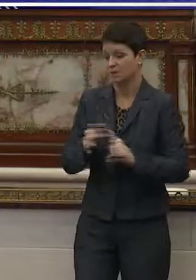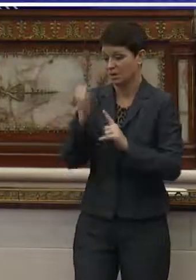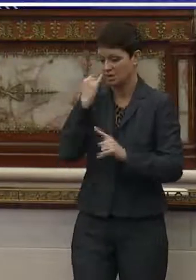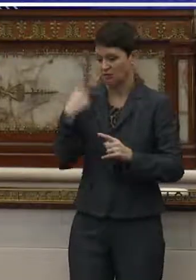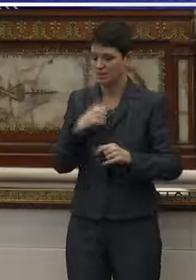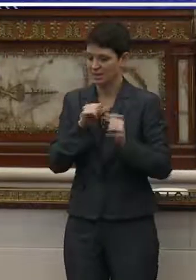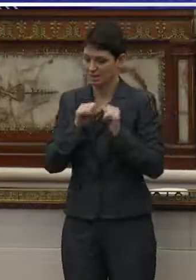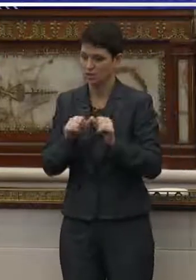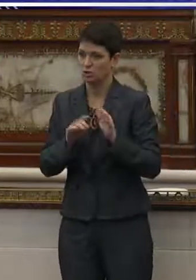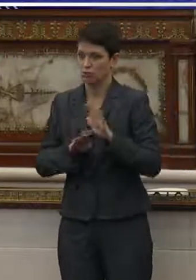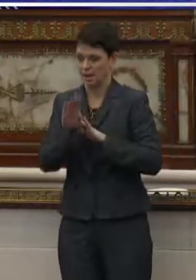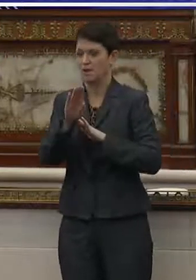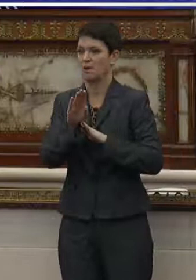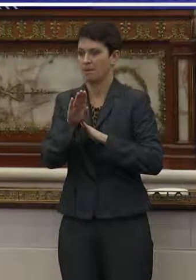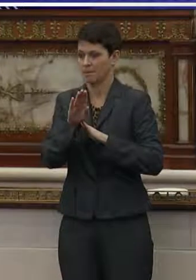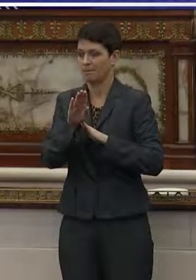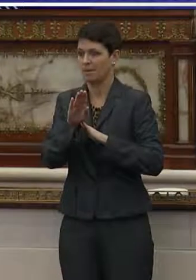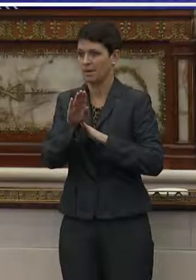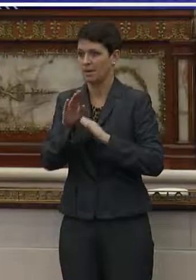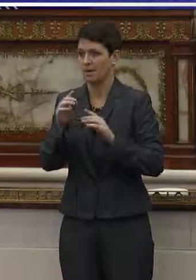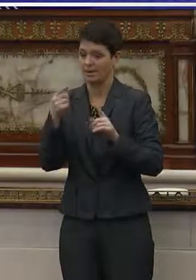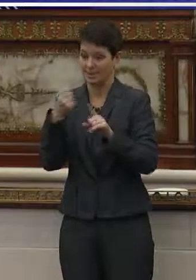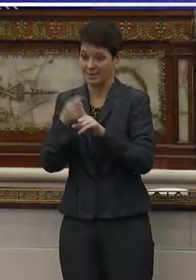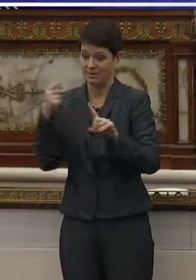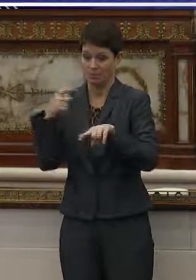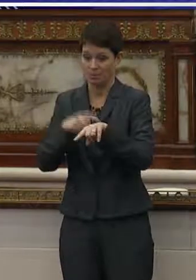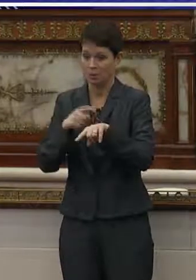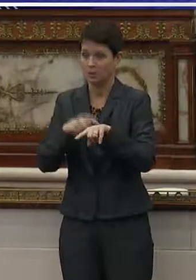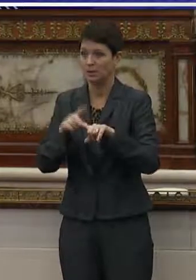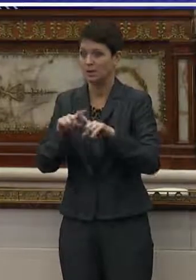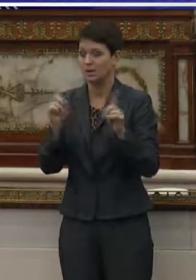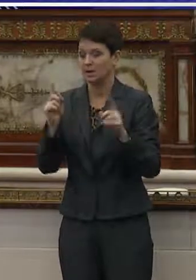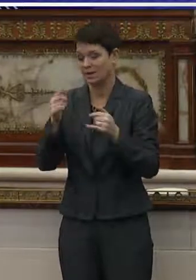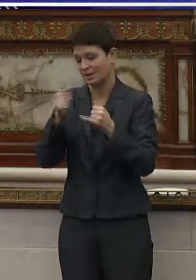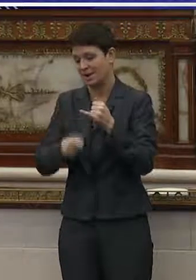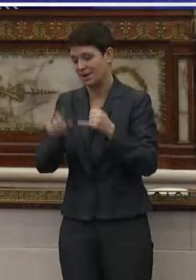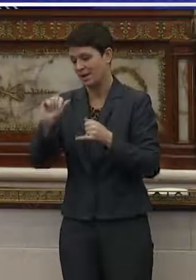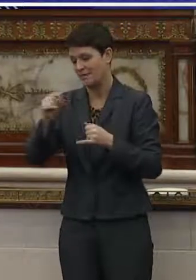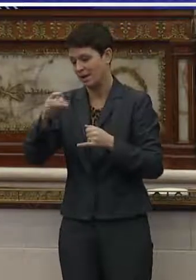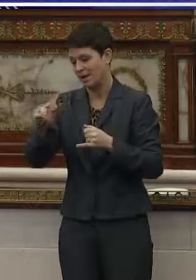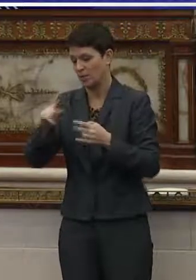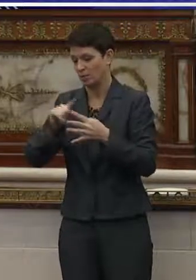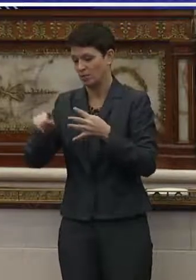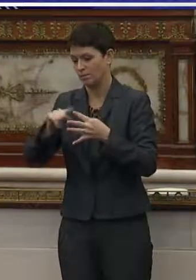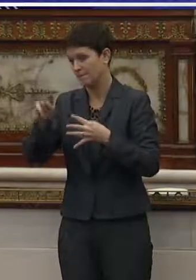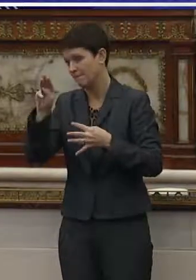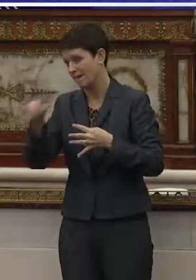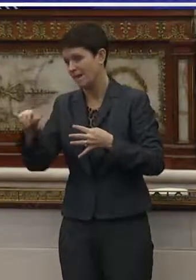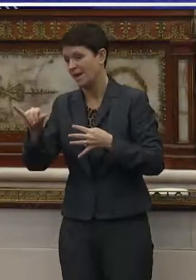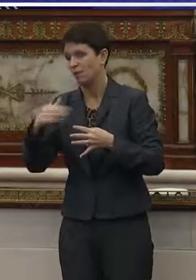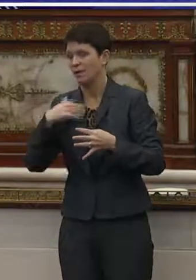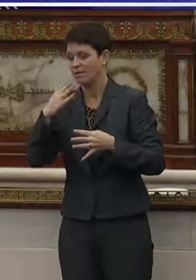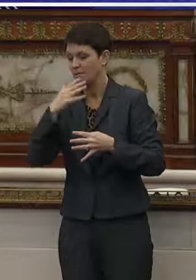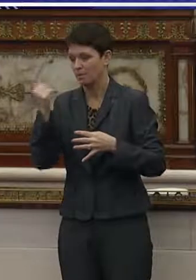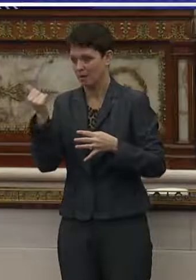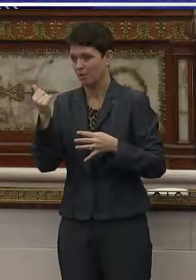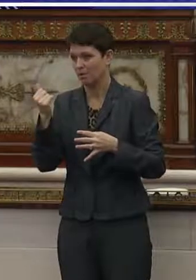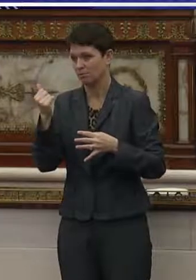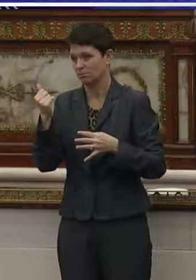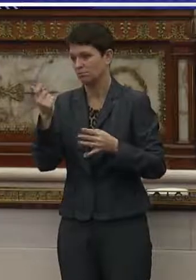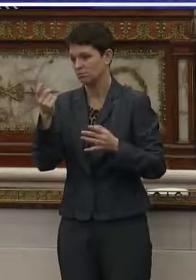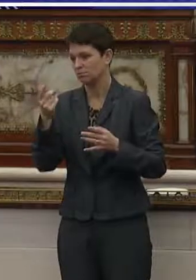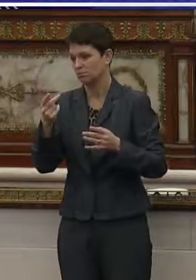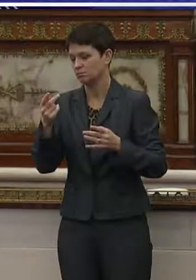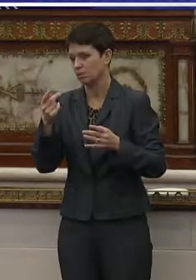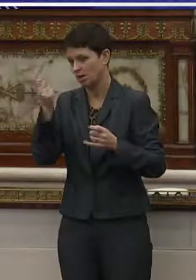to ramp up and we're getting to a point, hopefully in late April, early May, where we'll be in a much better position in